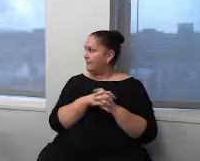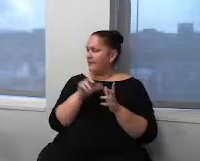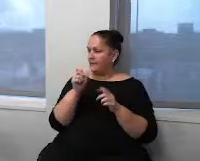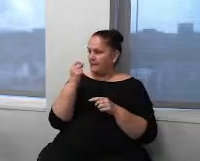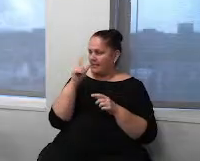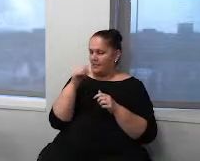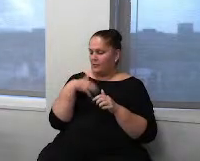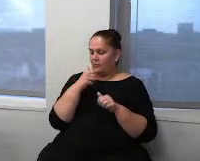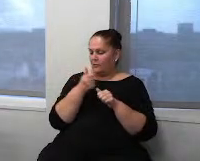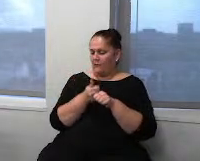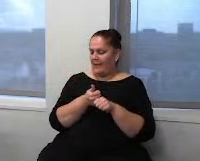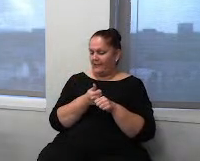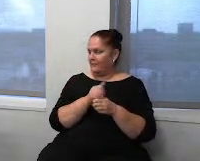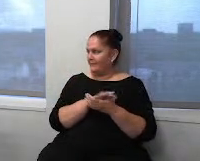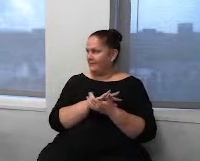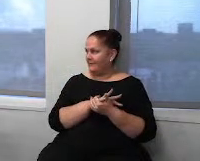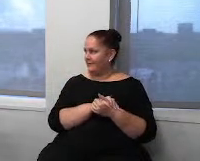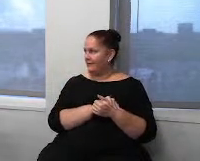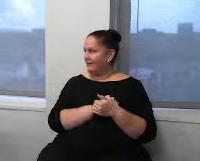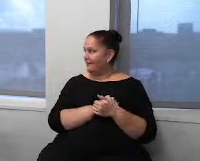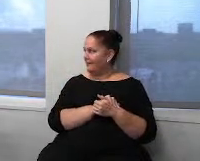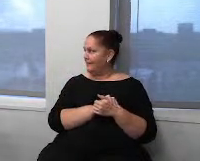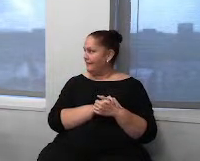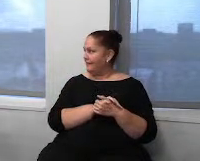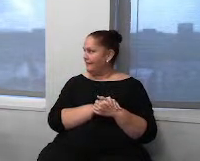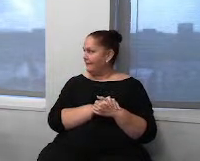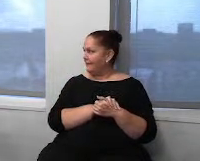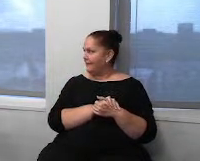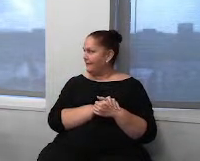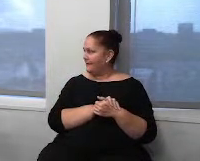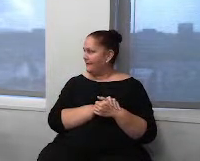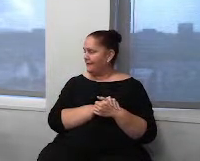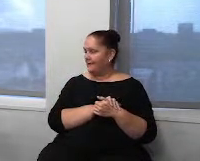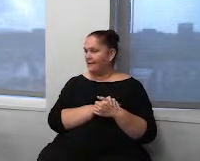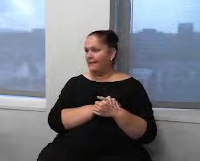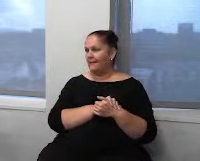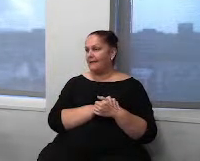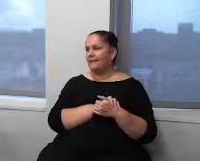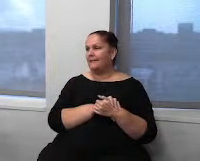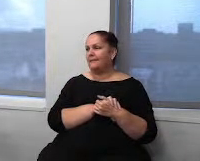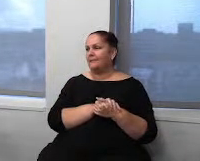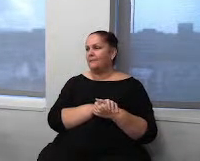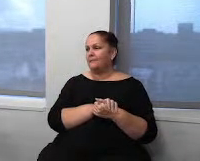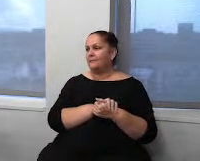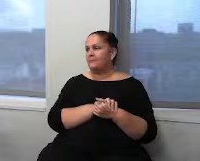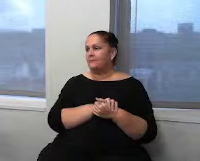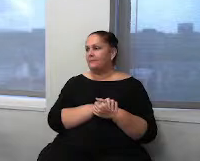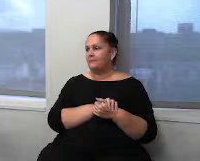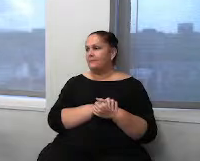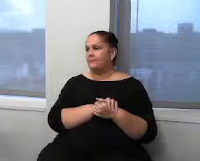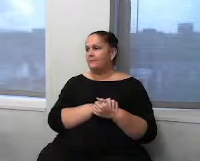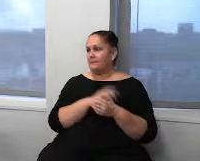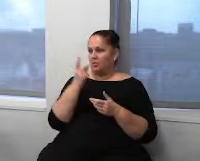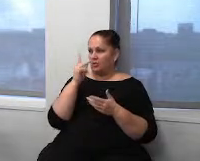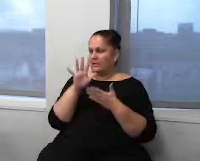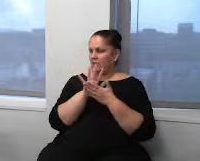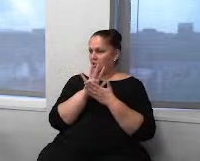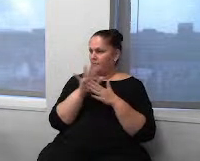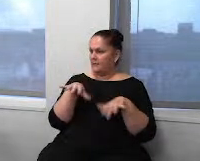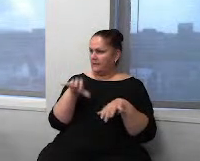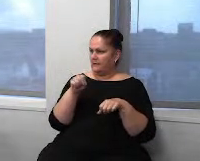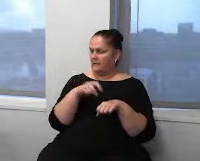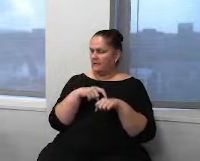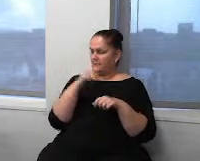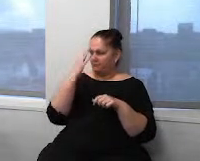I could understand. I just want to be able to follow. That's all, right. sir. It's like he's Nobody's throwing some worried. terms and trying to follow along. All right. That's all. All right. Do you see